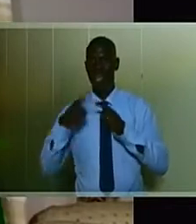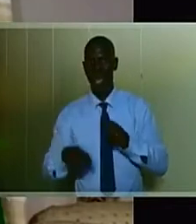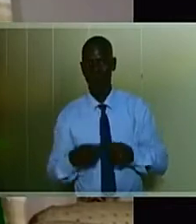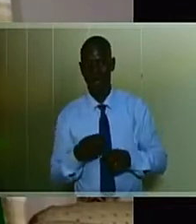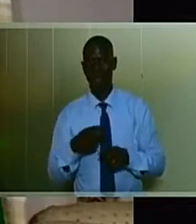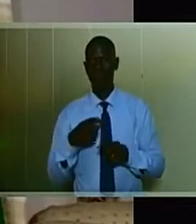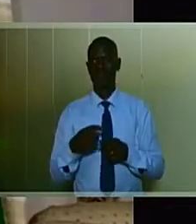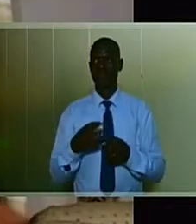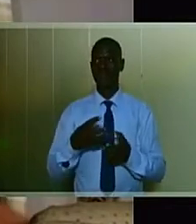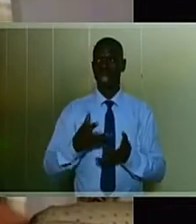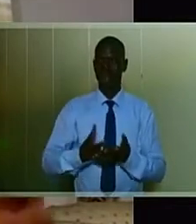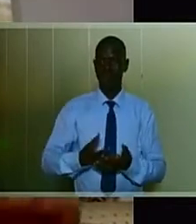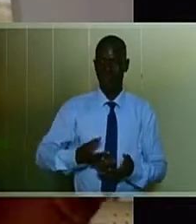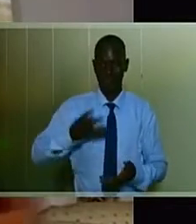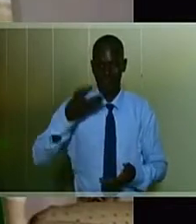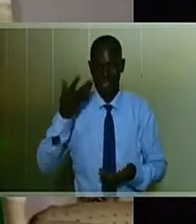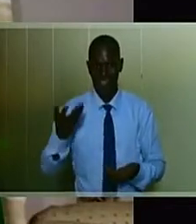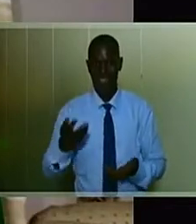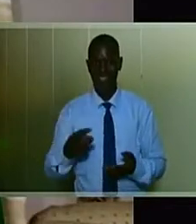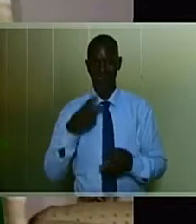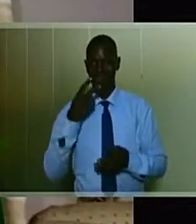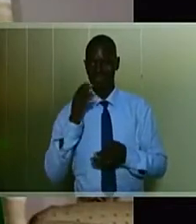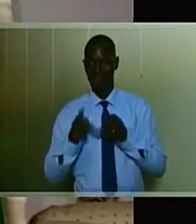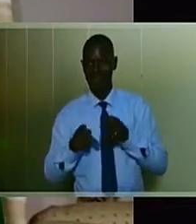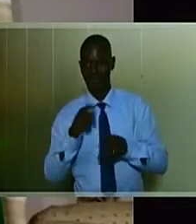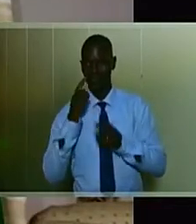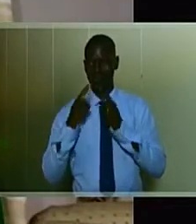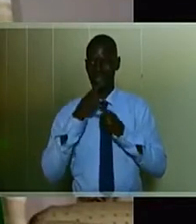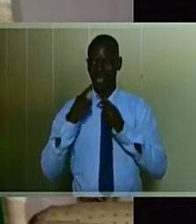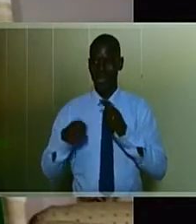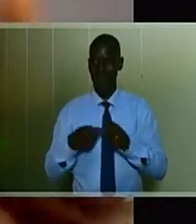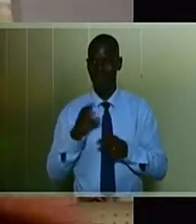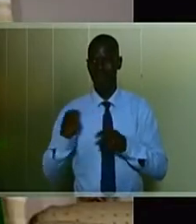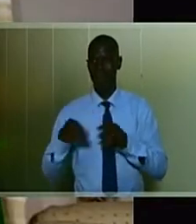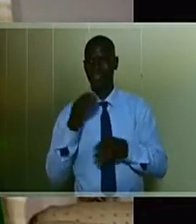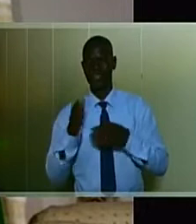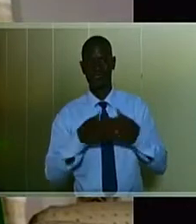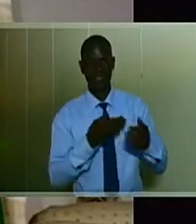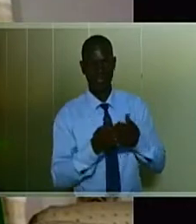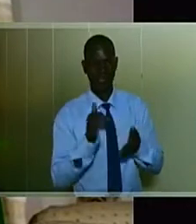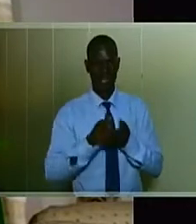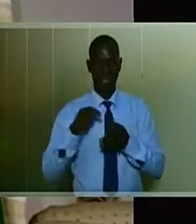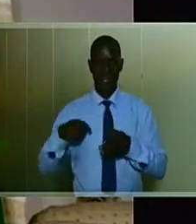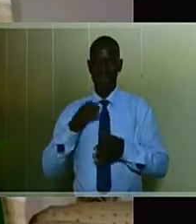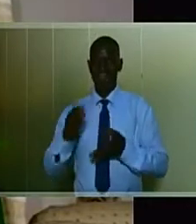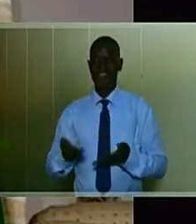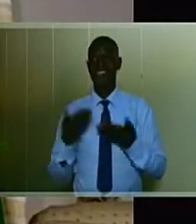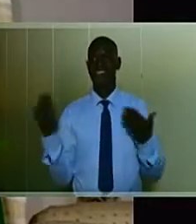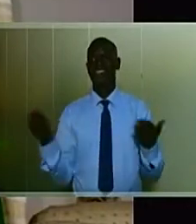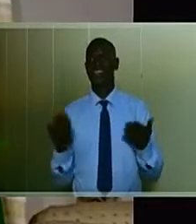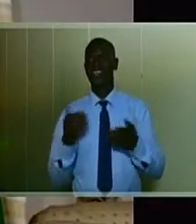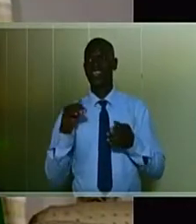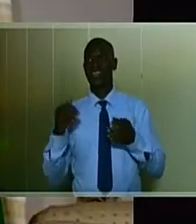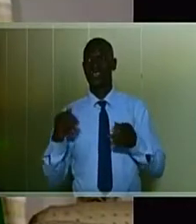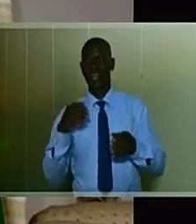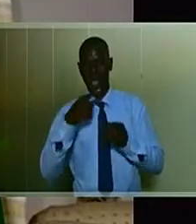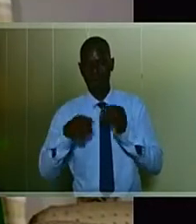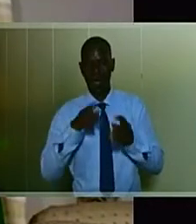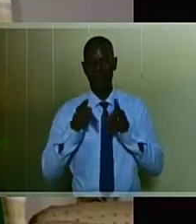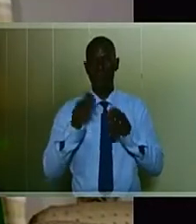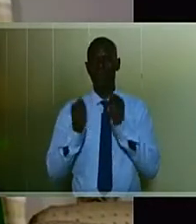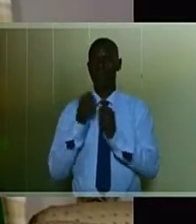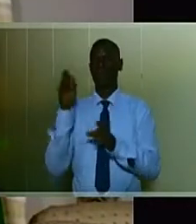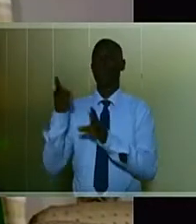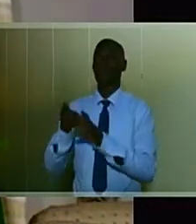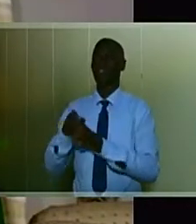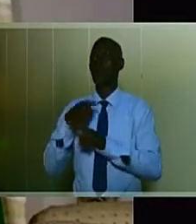sub 1, 2, and you see it running through all the other issues that have been raised here, like the persons with disability and all the rest of them. But now,